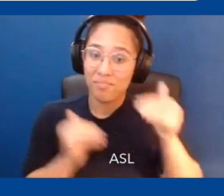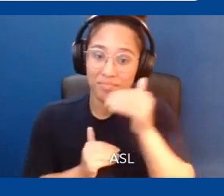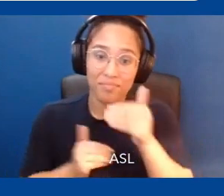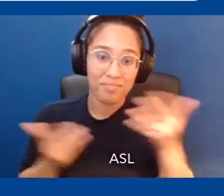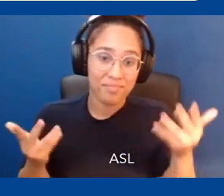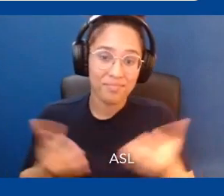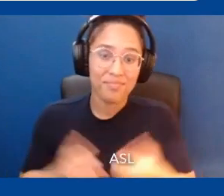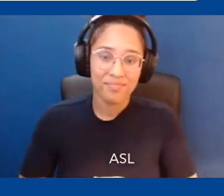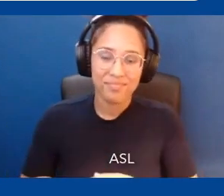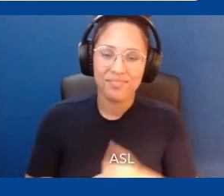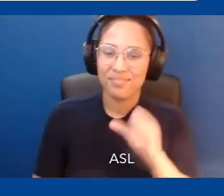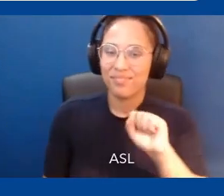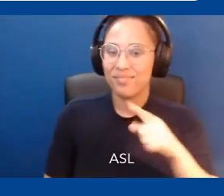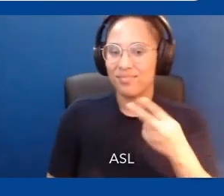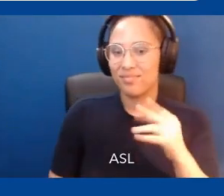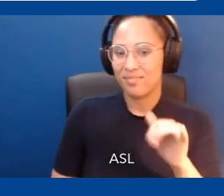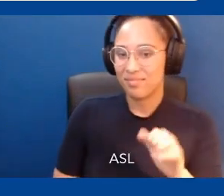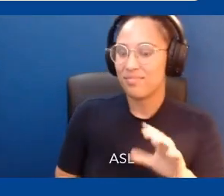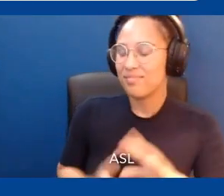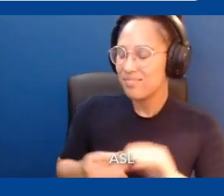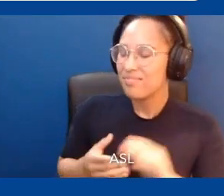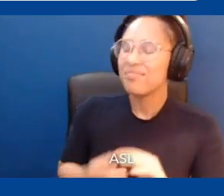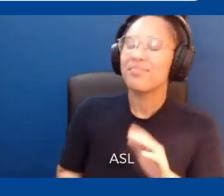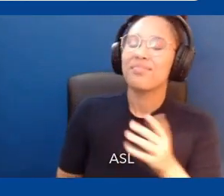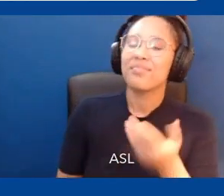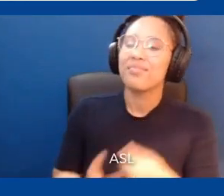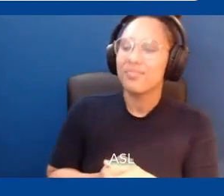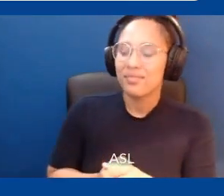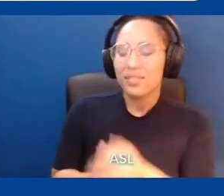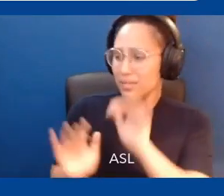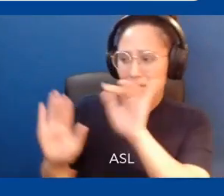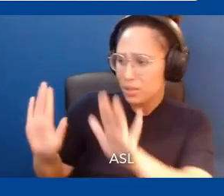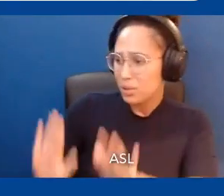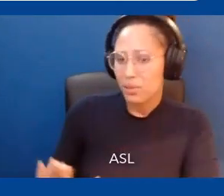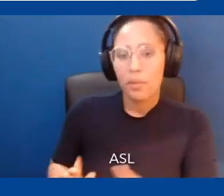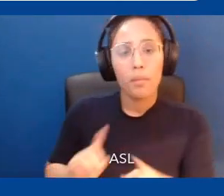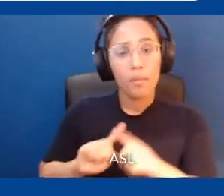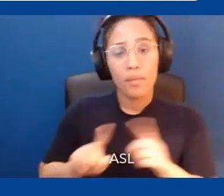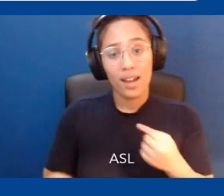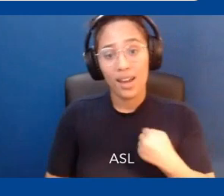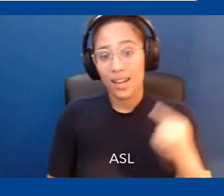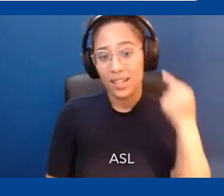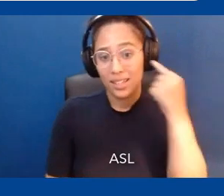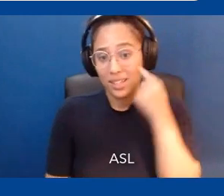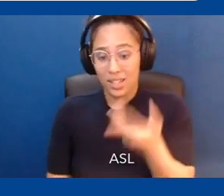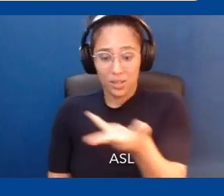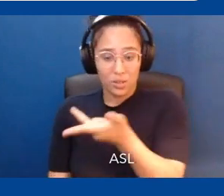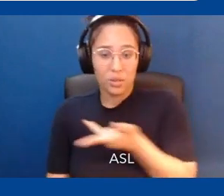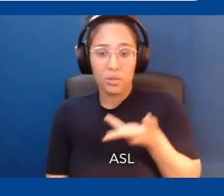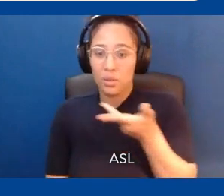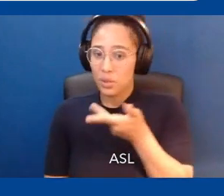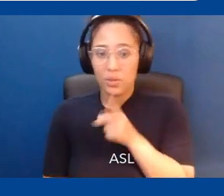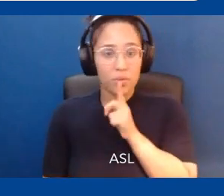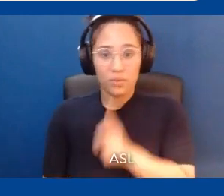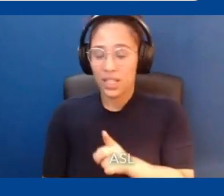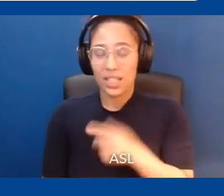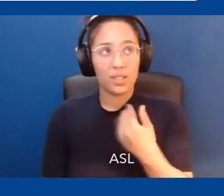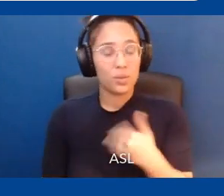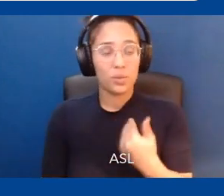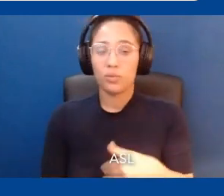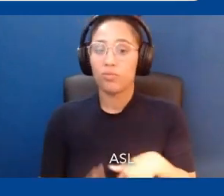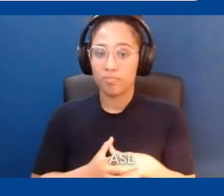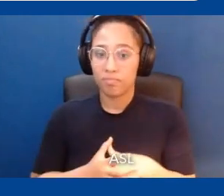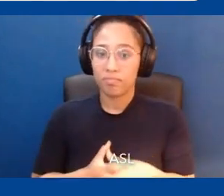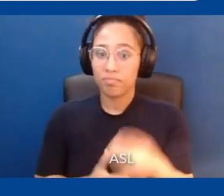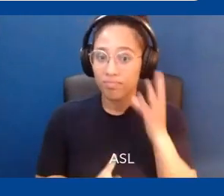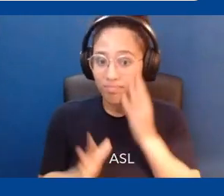that's great. This is Stephanie speaking. I think between all of you, you have such experience working with